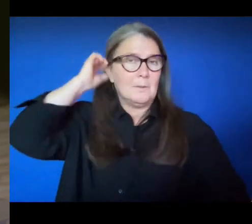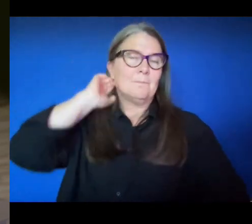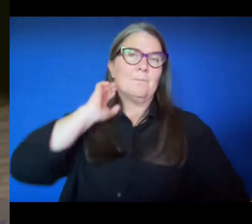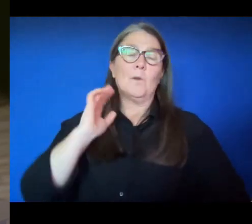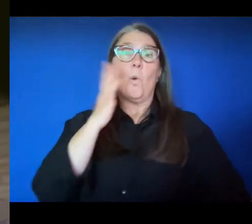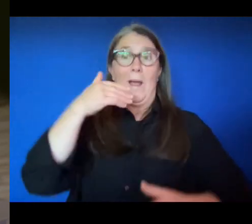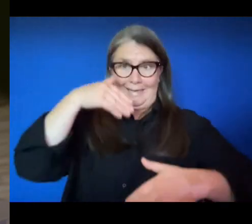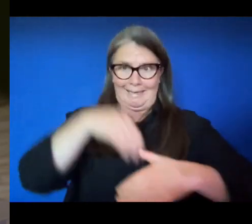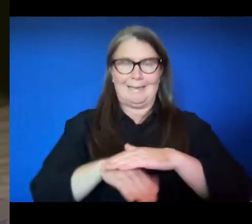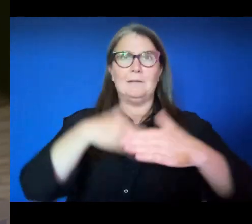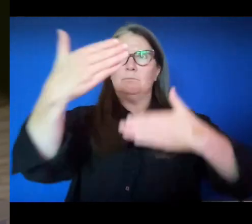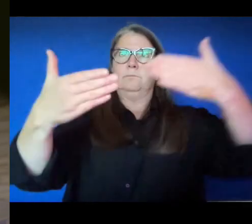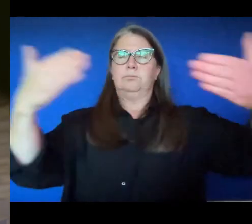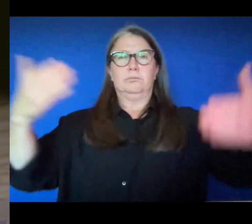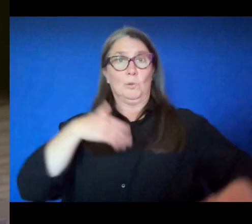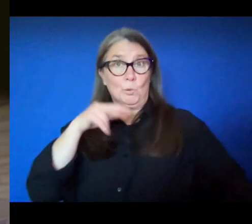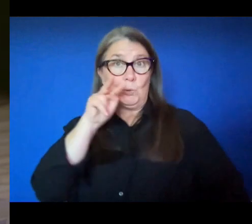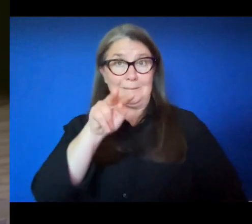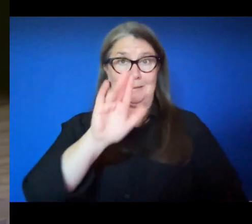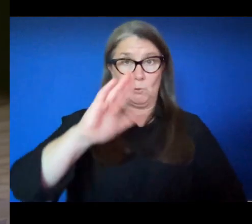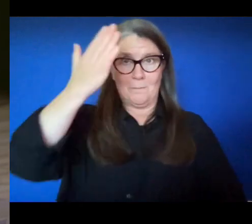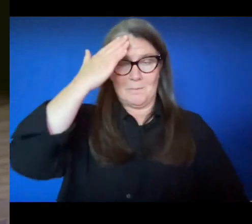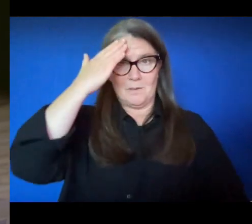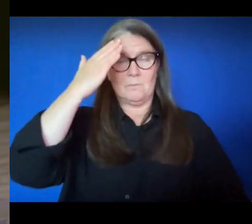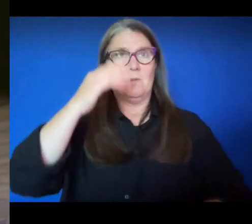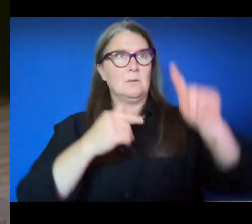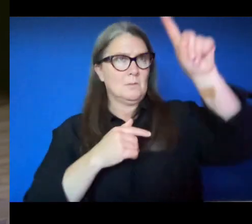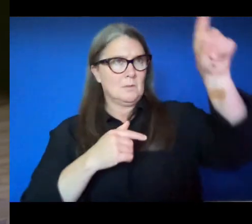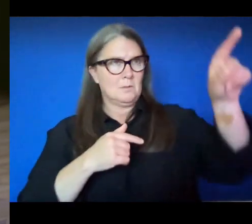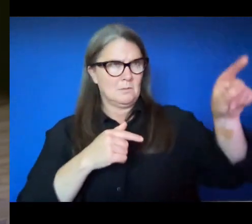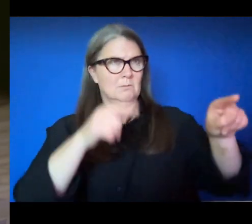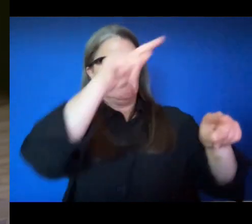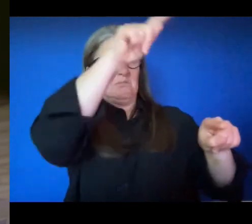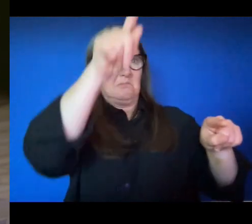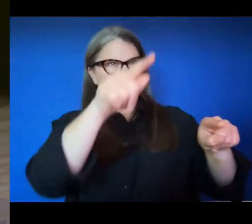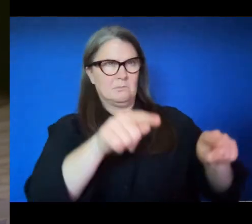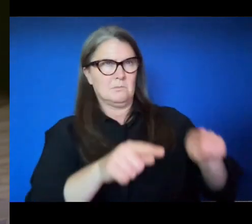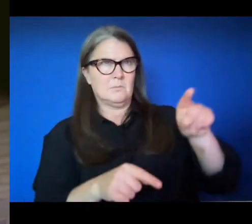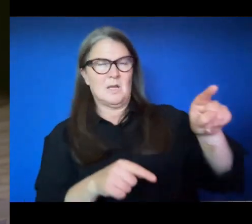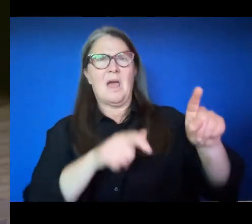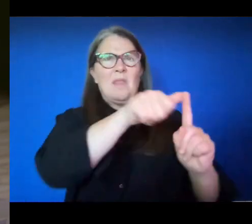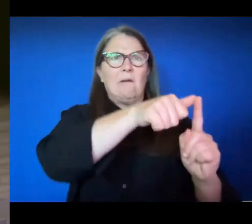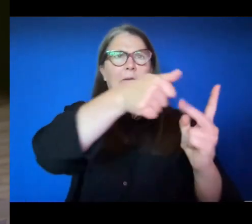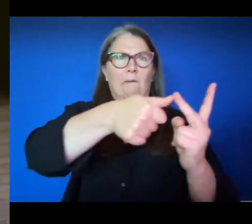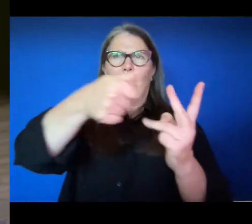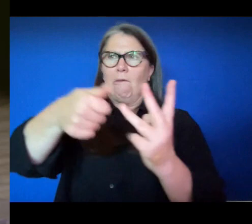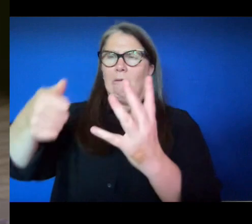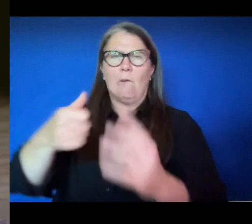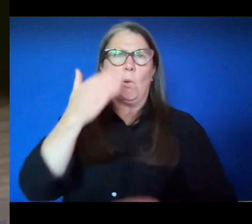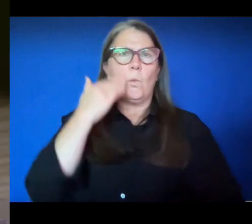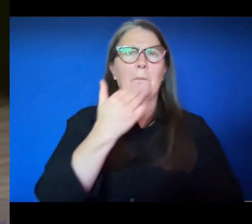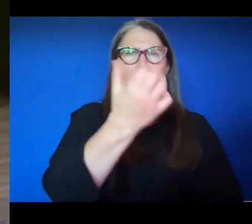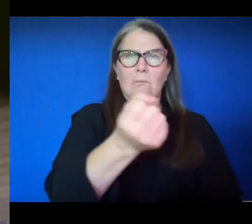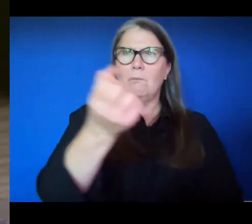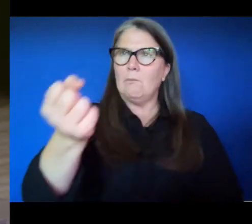down the space, just this sort of succession of women. Did you want to say something to that? Yeah, I think it